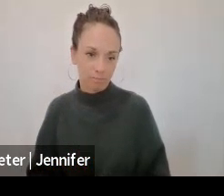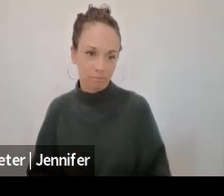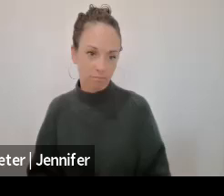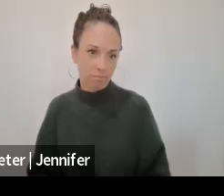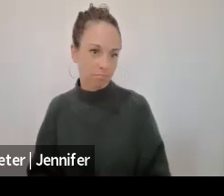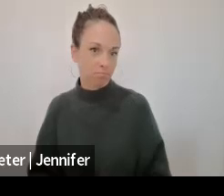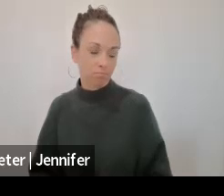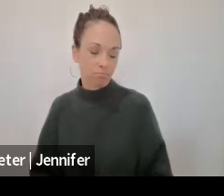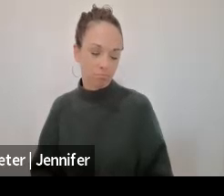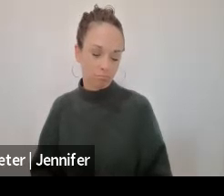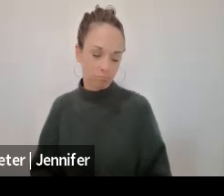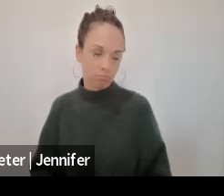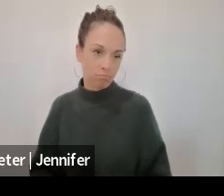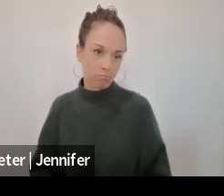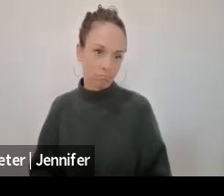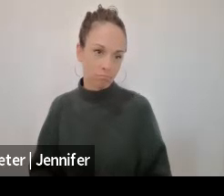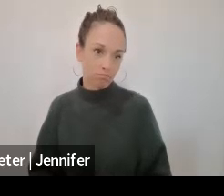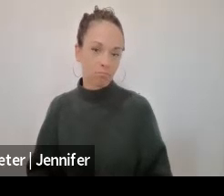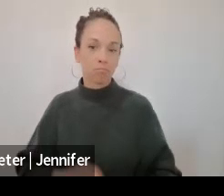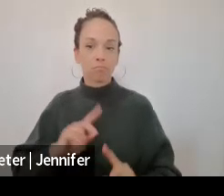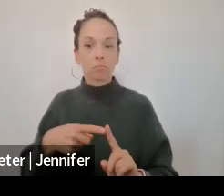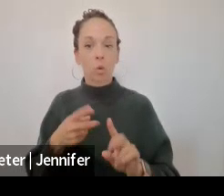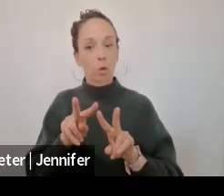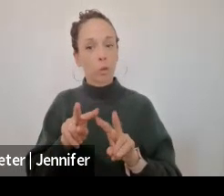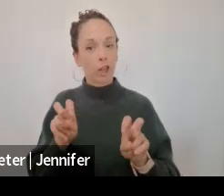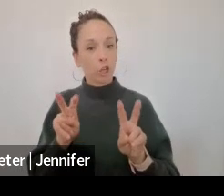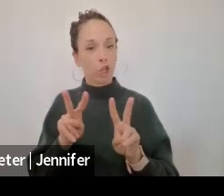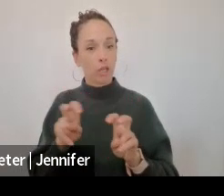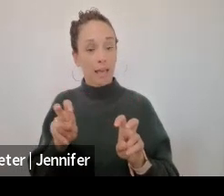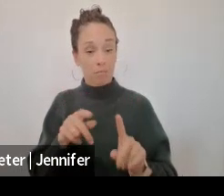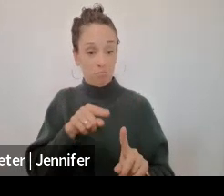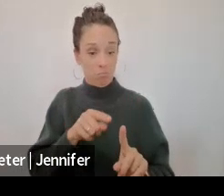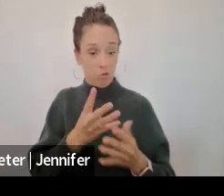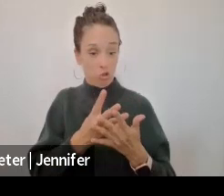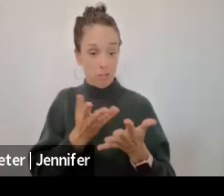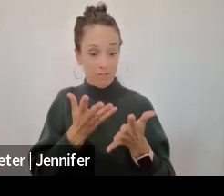All right, so then when we look at, after we screen the student, and this is on Review 360,